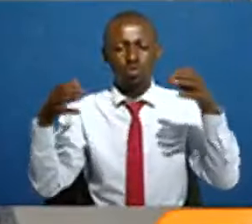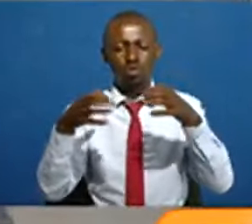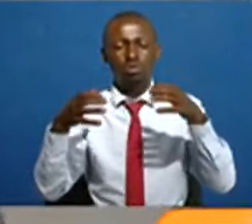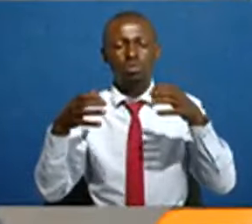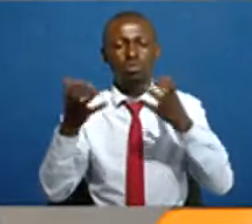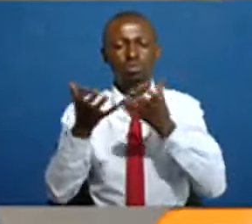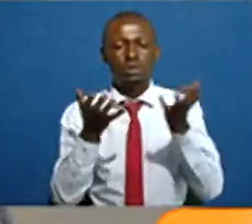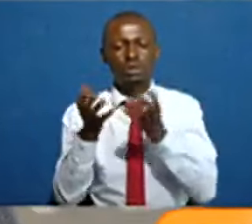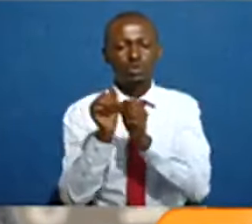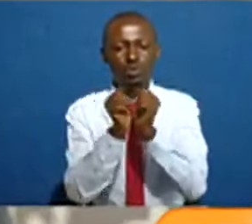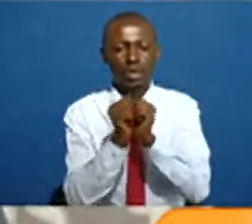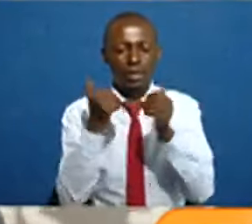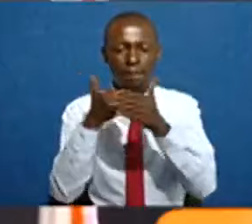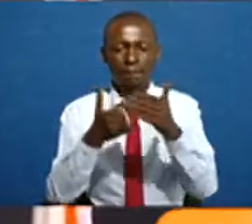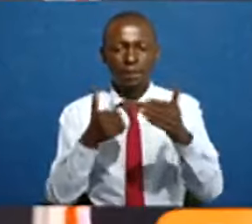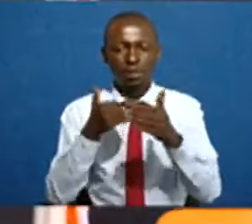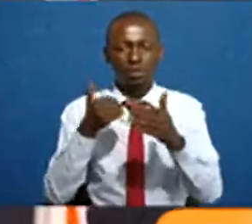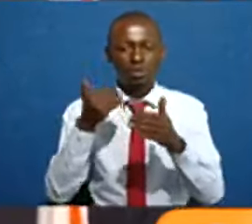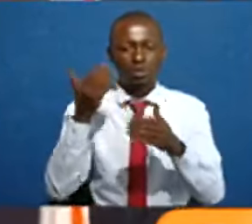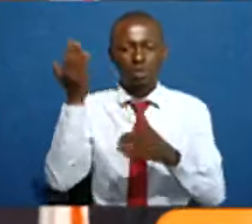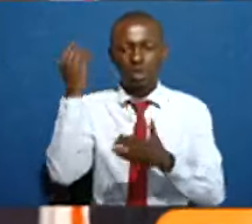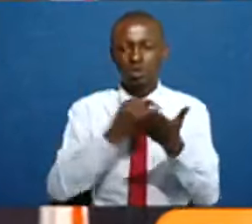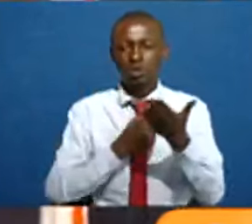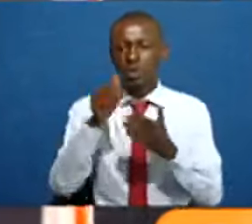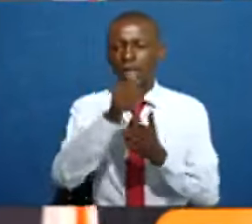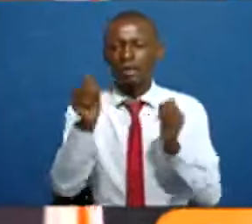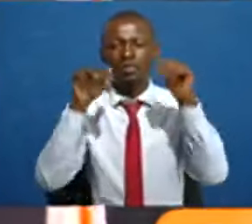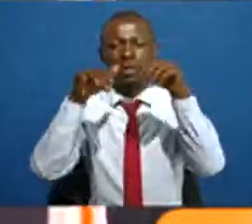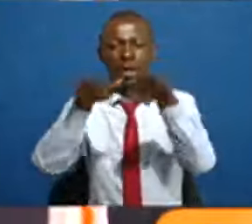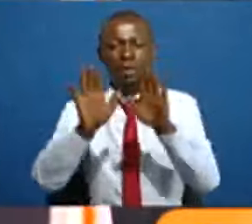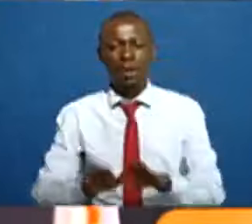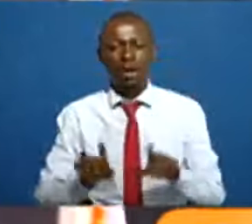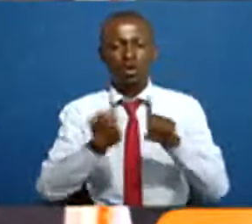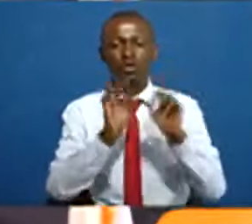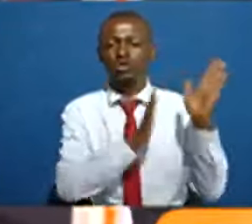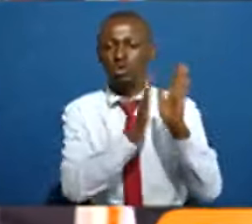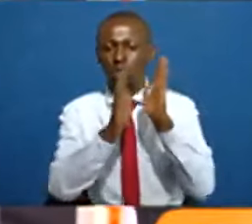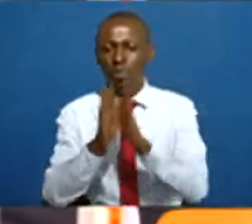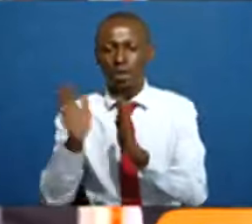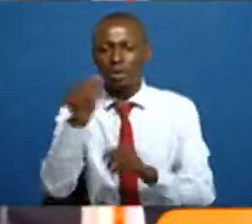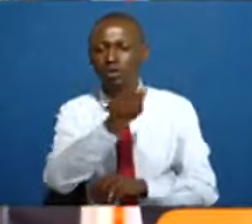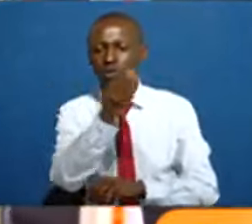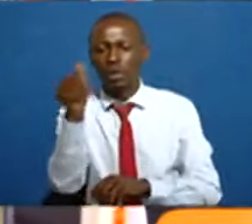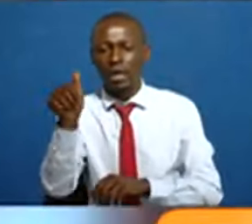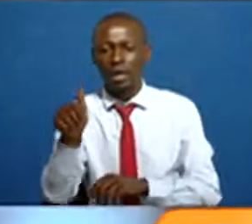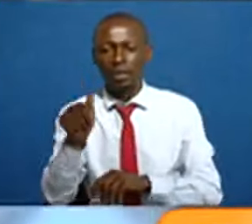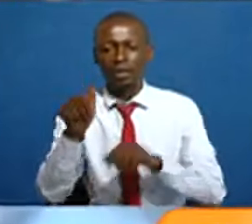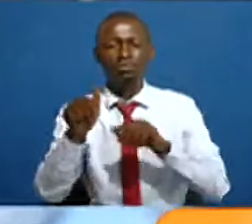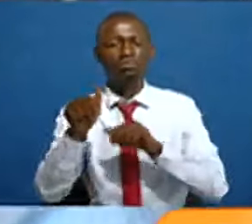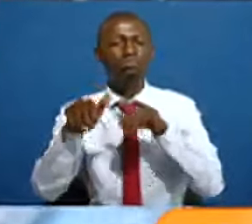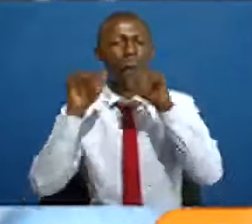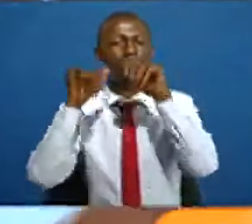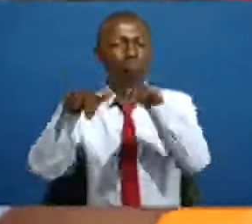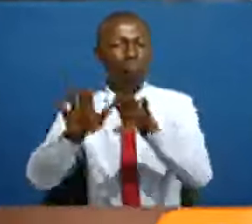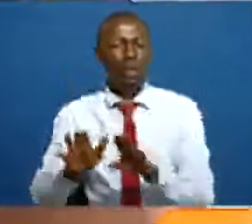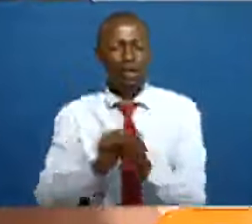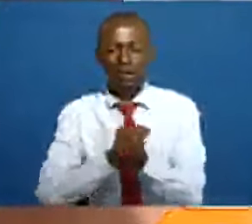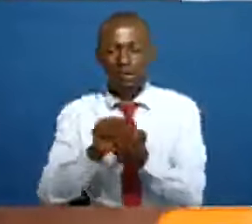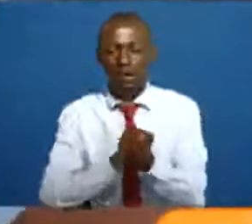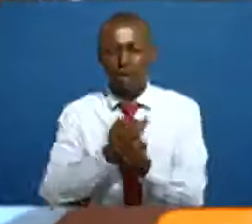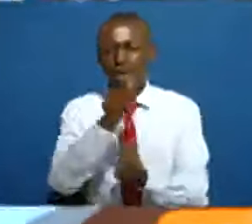laid to rest last week, while preparations are underway for Bernard Mungai's funeral scheduled for this Friday. The family of Fanta